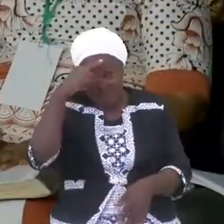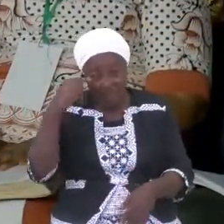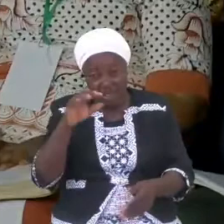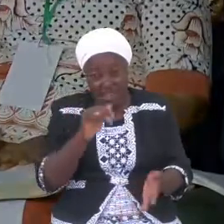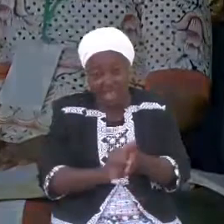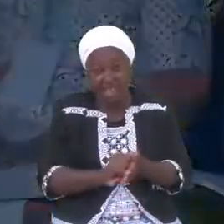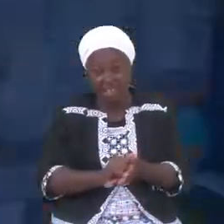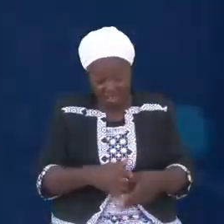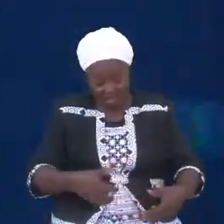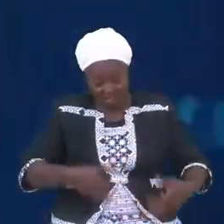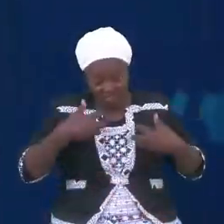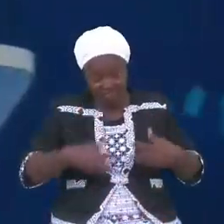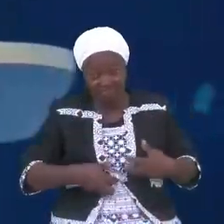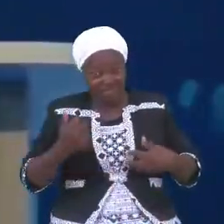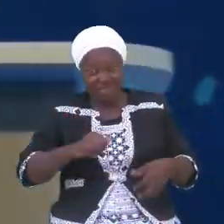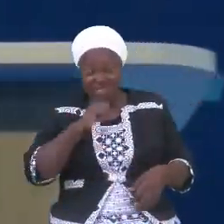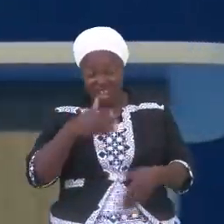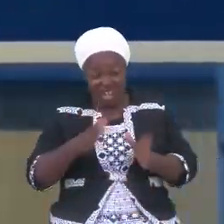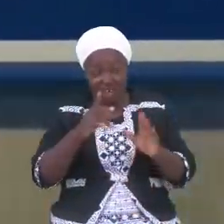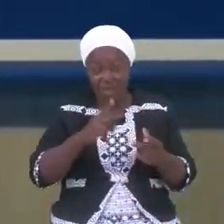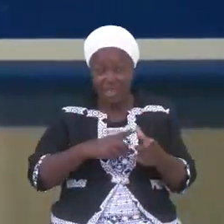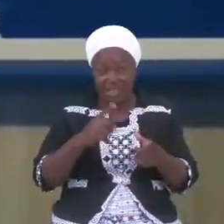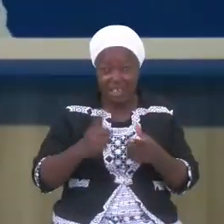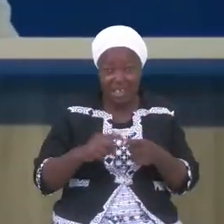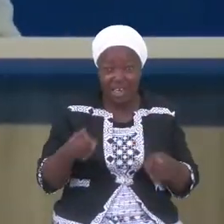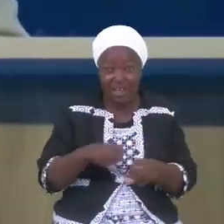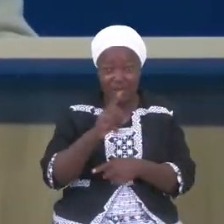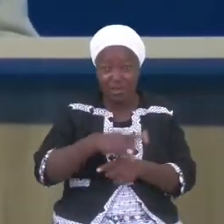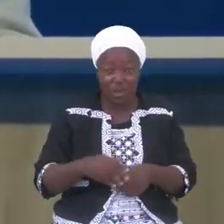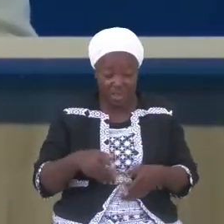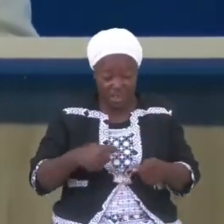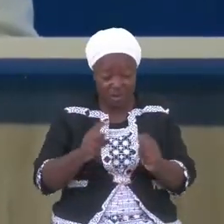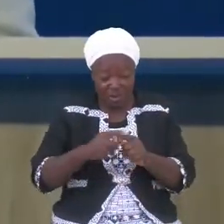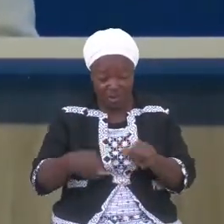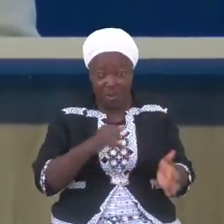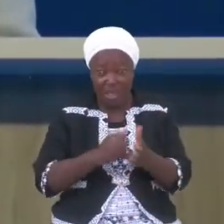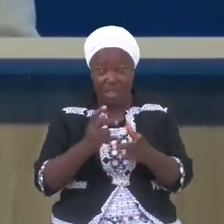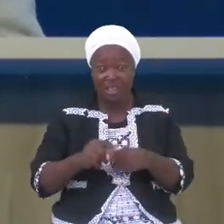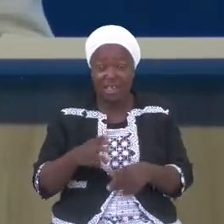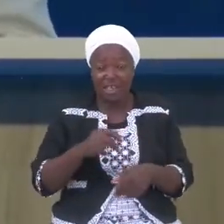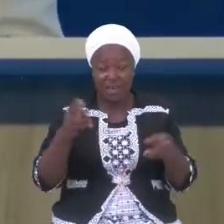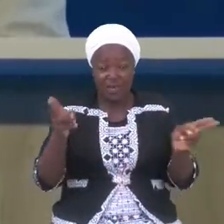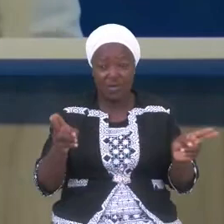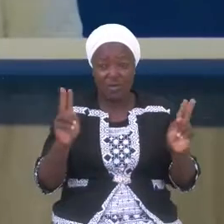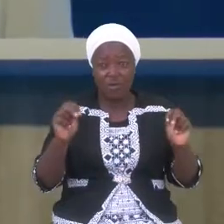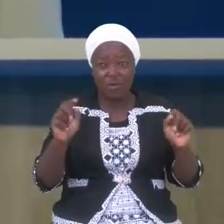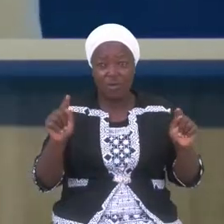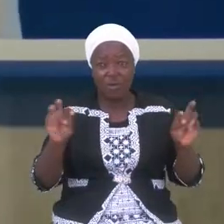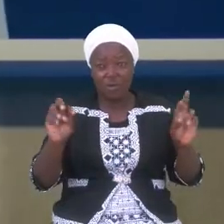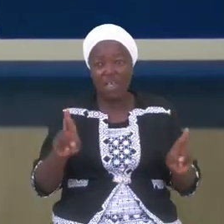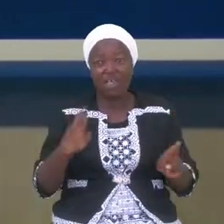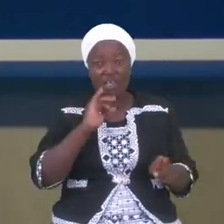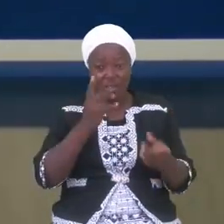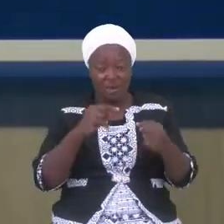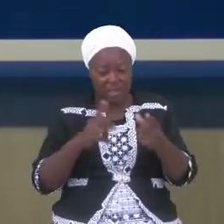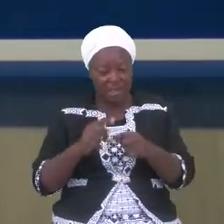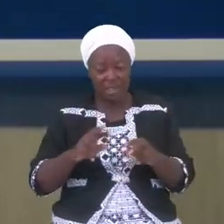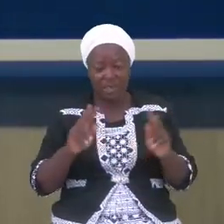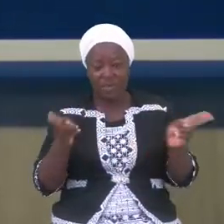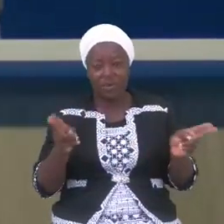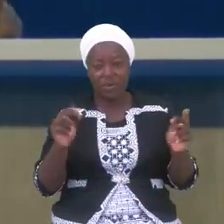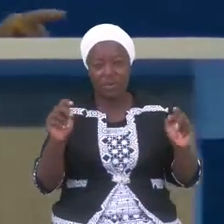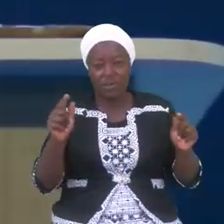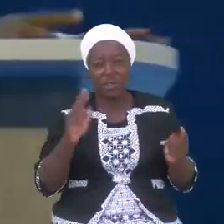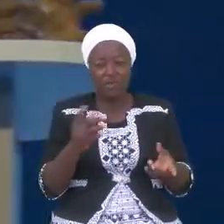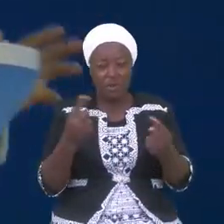will come while he's still trying to pull his hand and gripping that thing. The hunter will come and take his